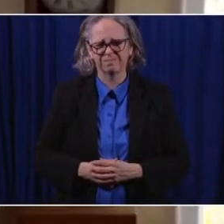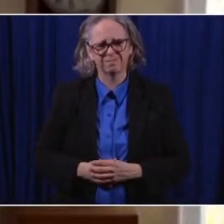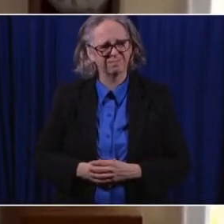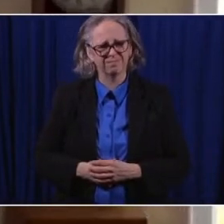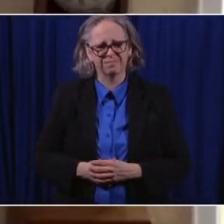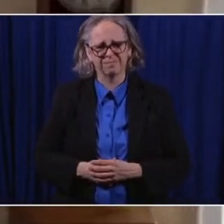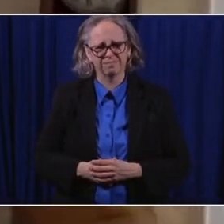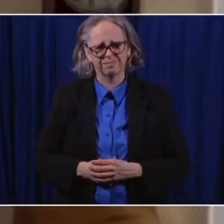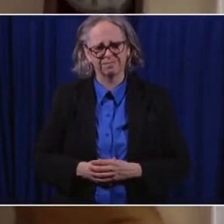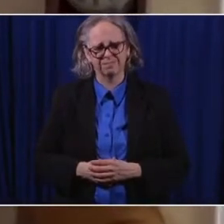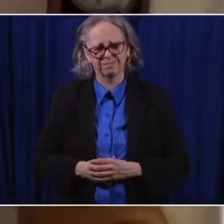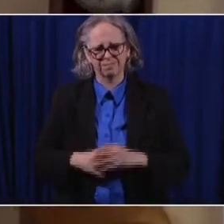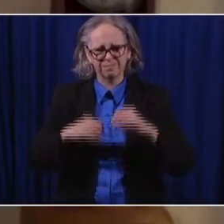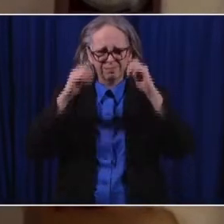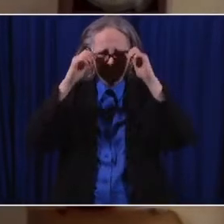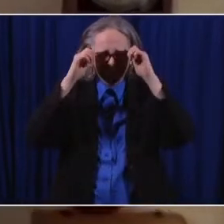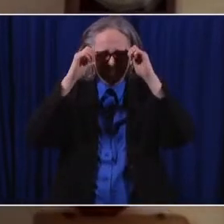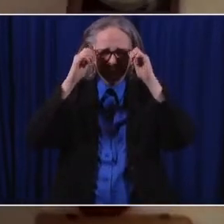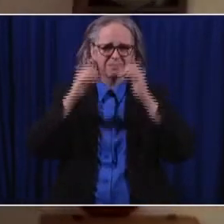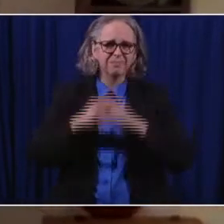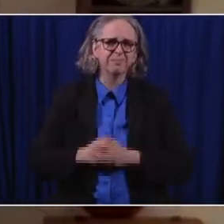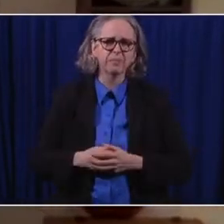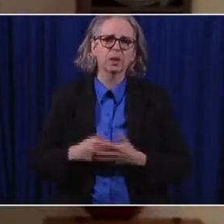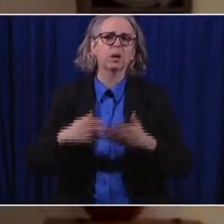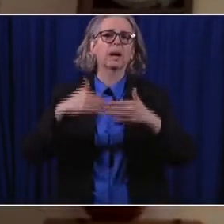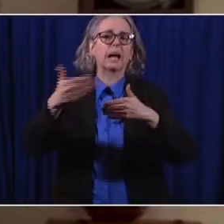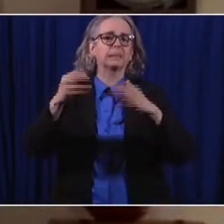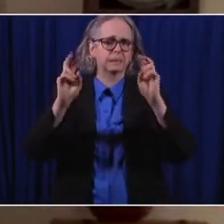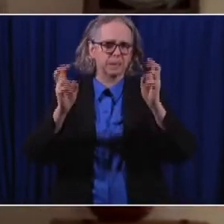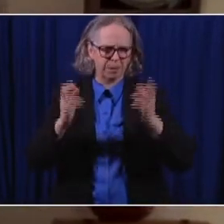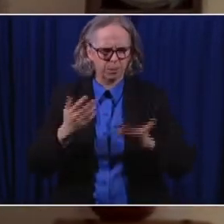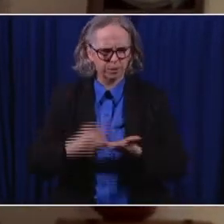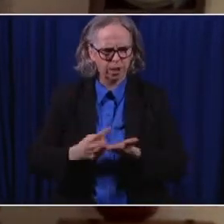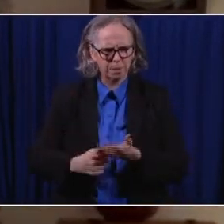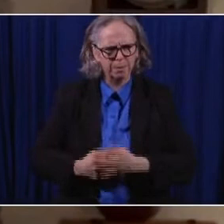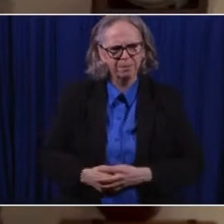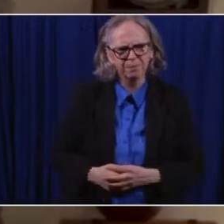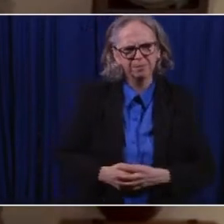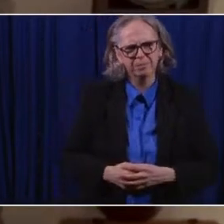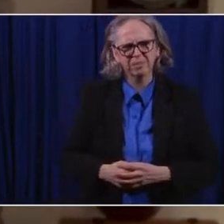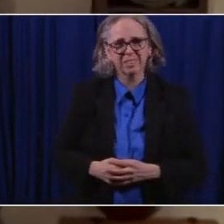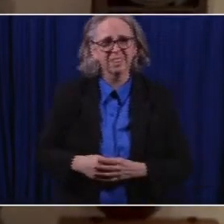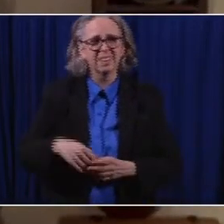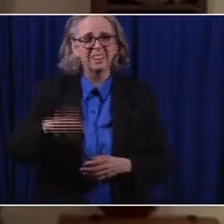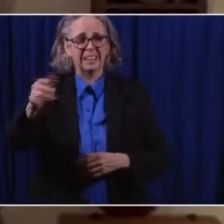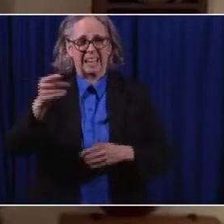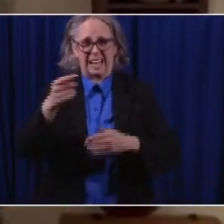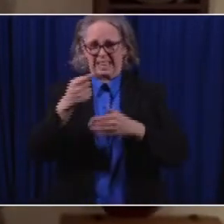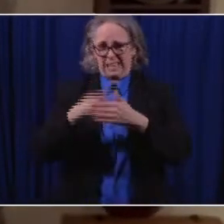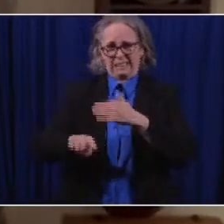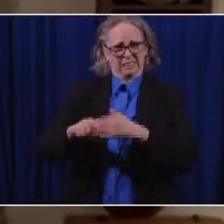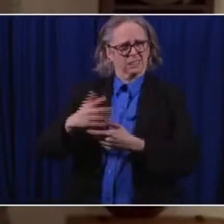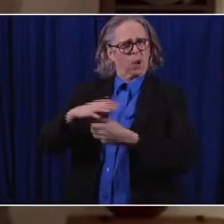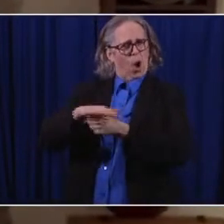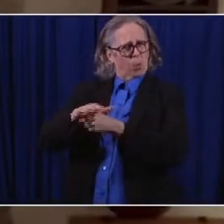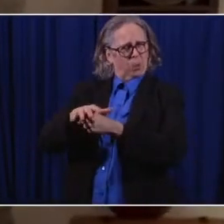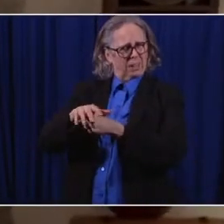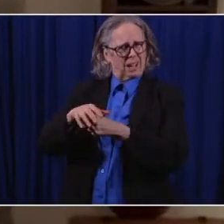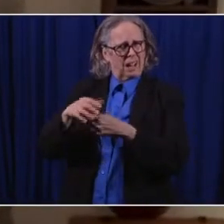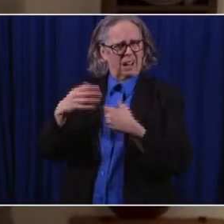Next week, we expect our local health departments to begin receiving